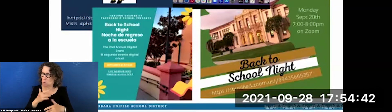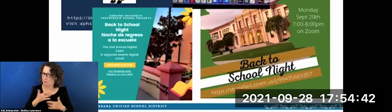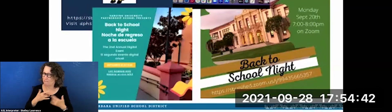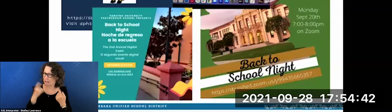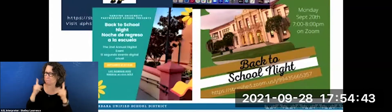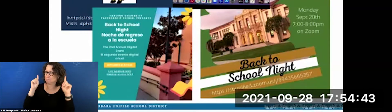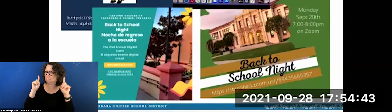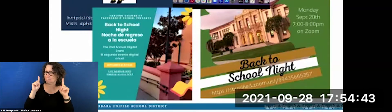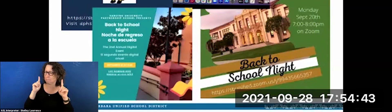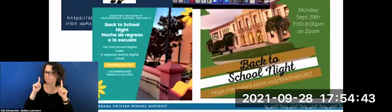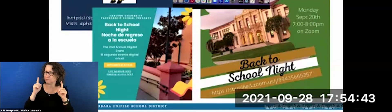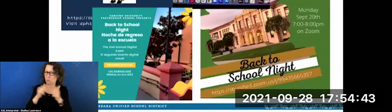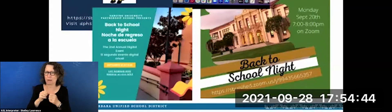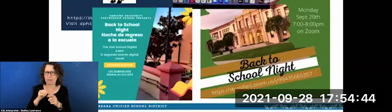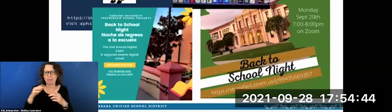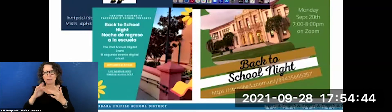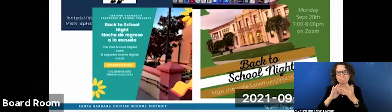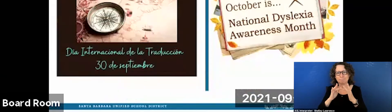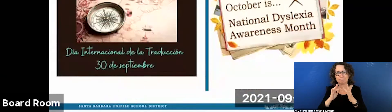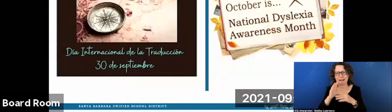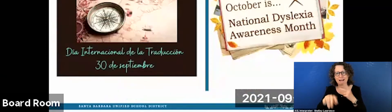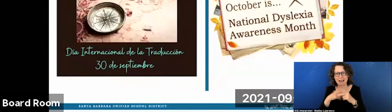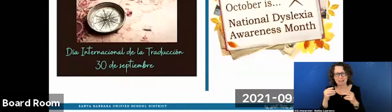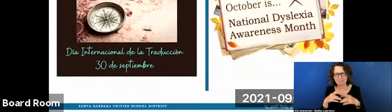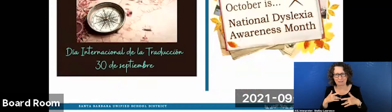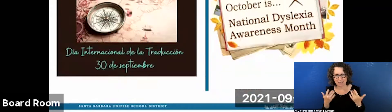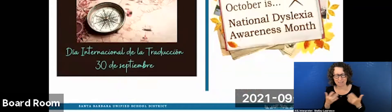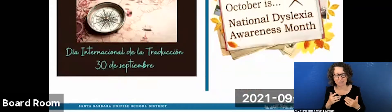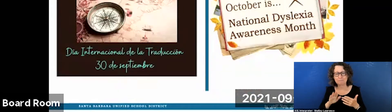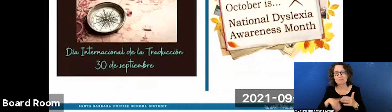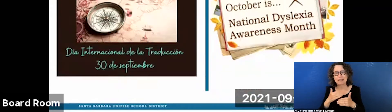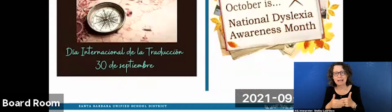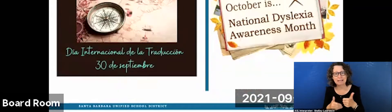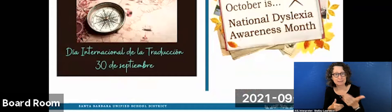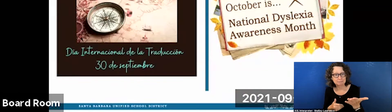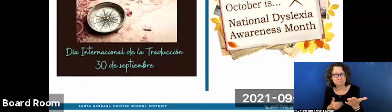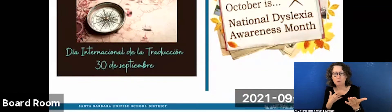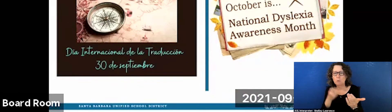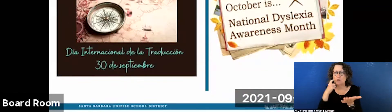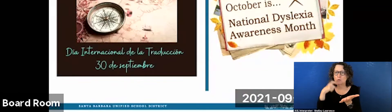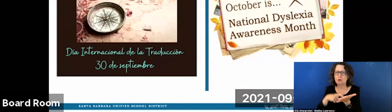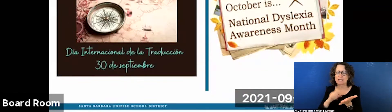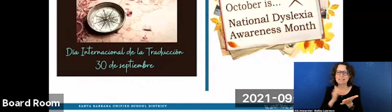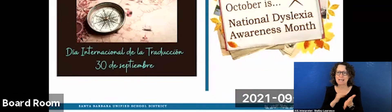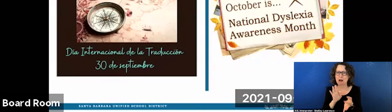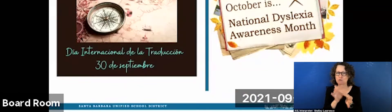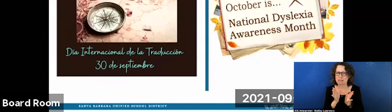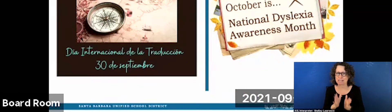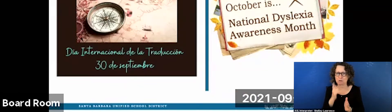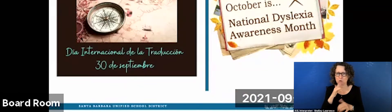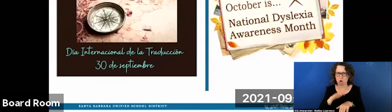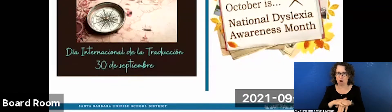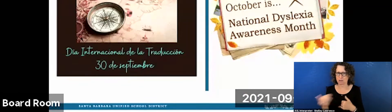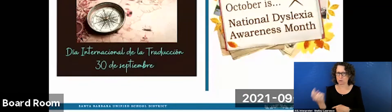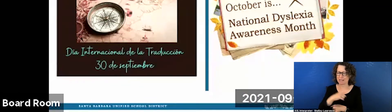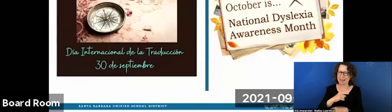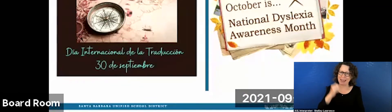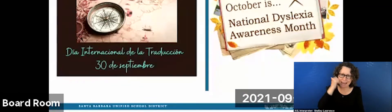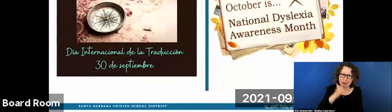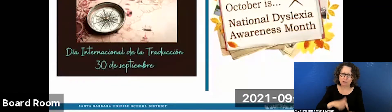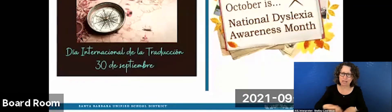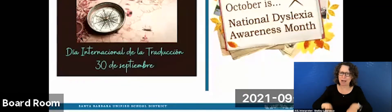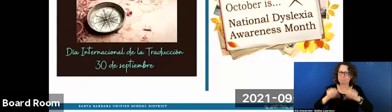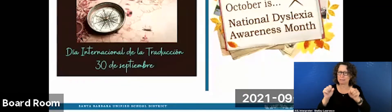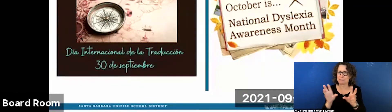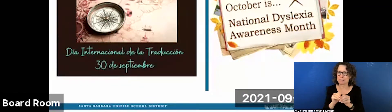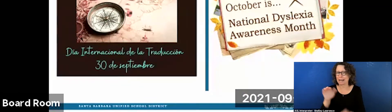events being online. Next slide. We do want to recognize our translators who are on today and every time we hold a meeting,